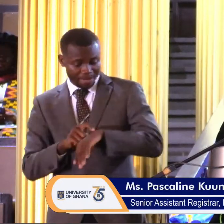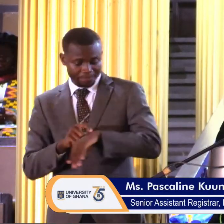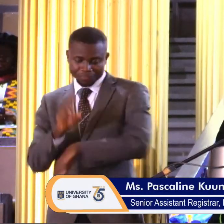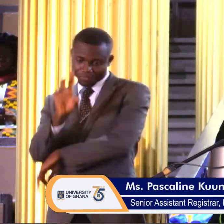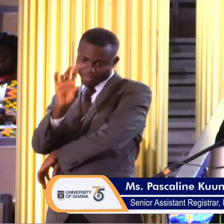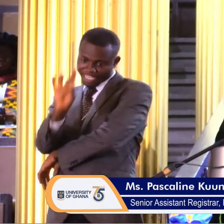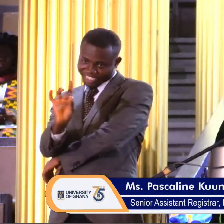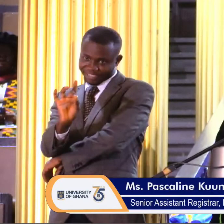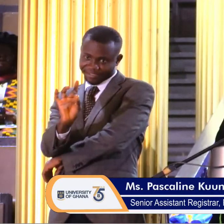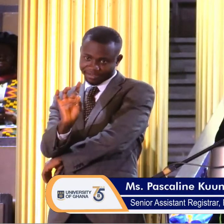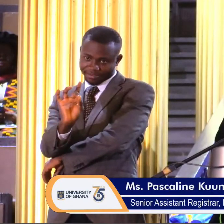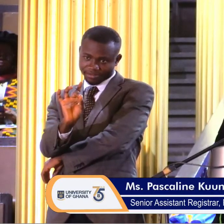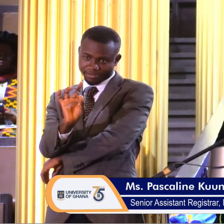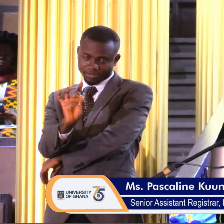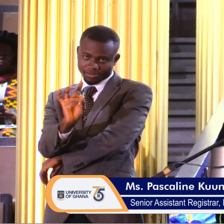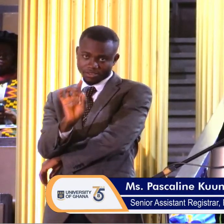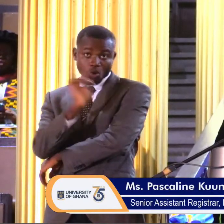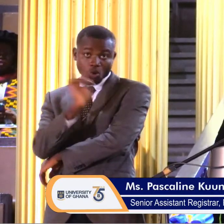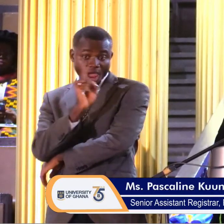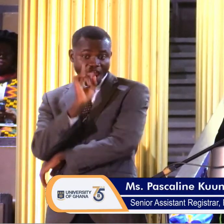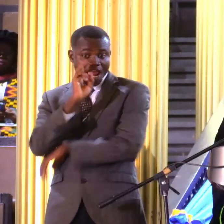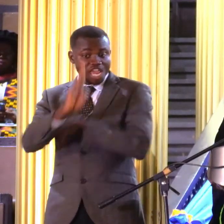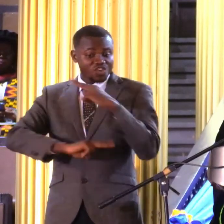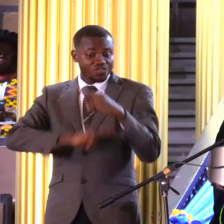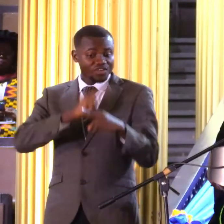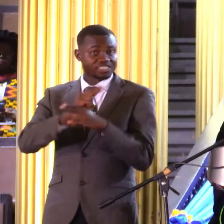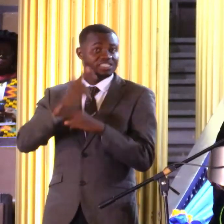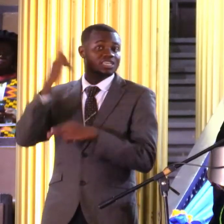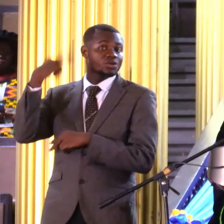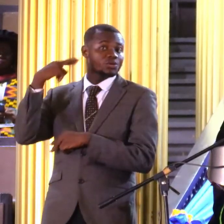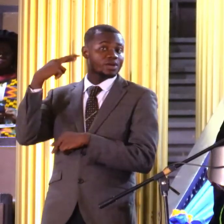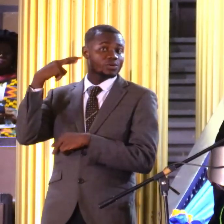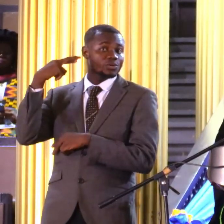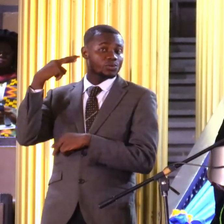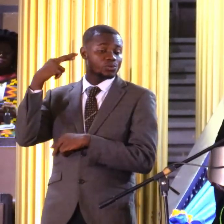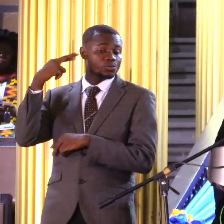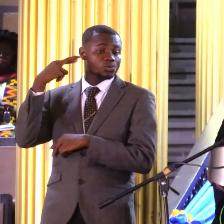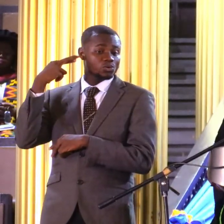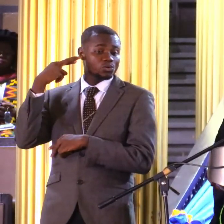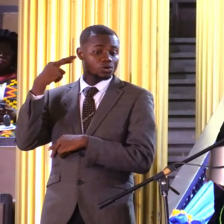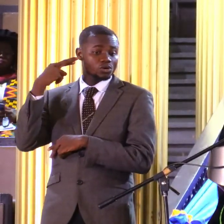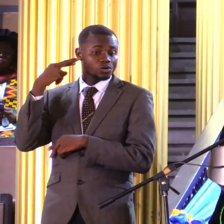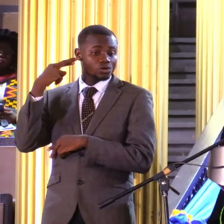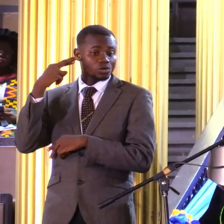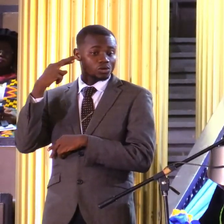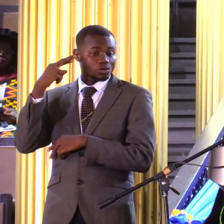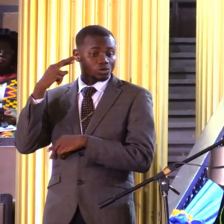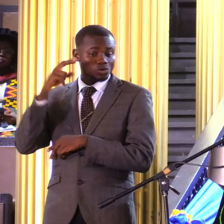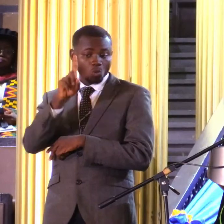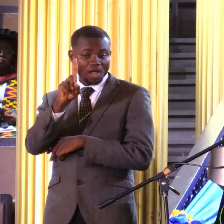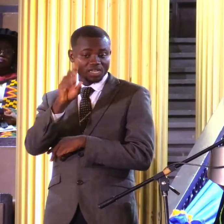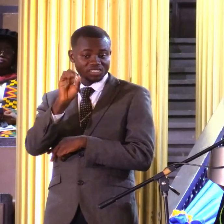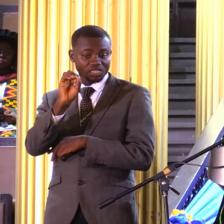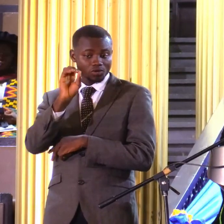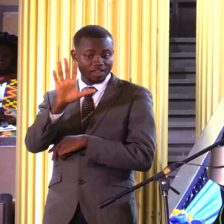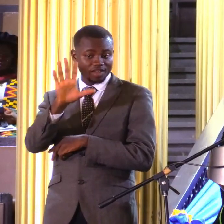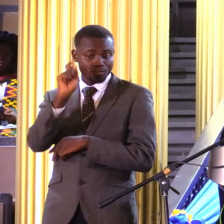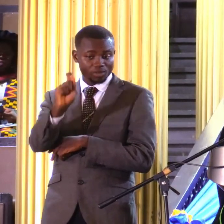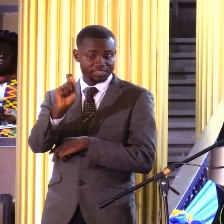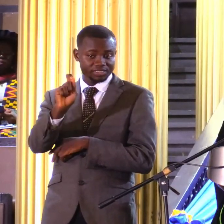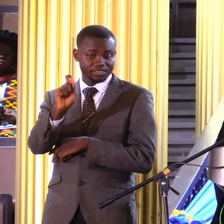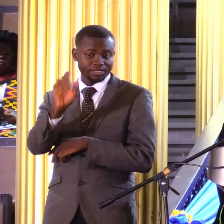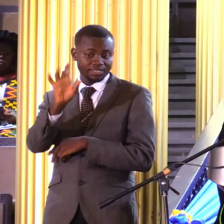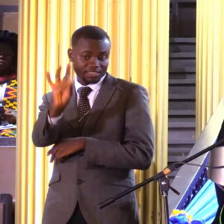your calendars and join on radio as he throws more light on this evening's